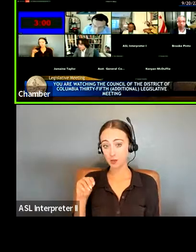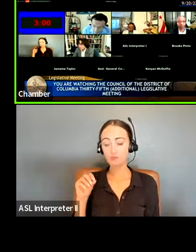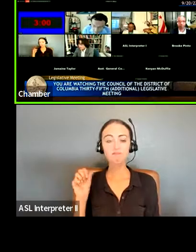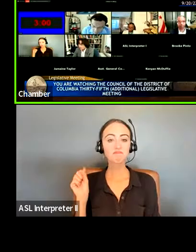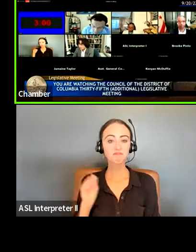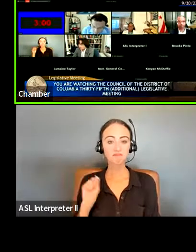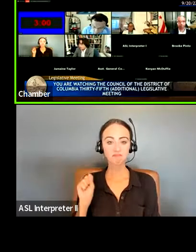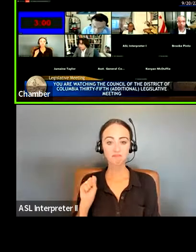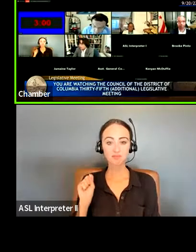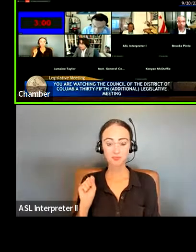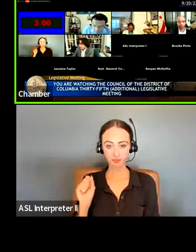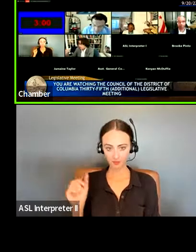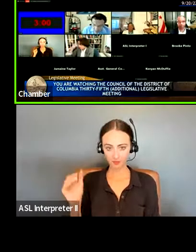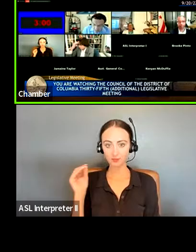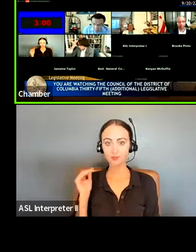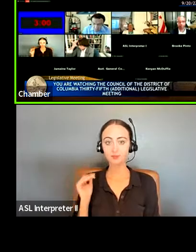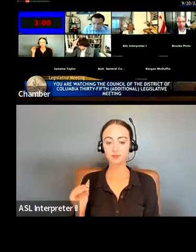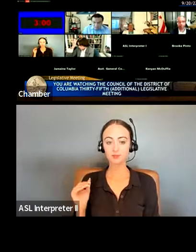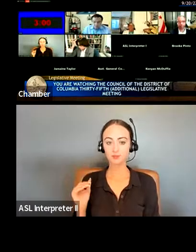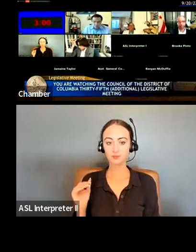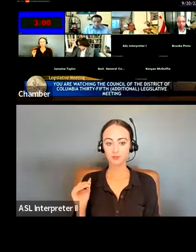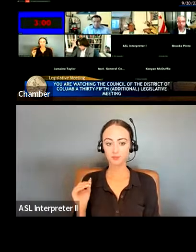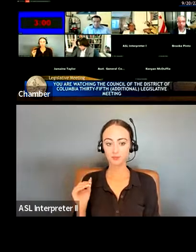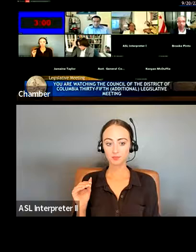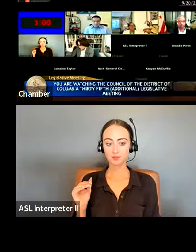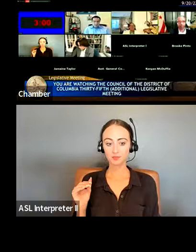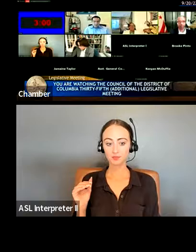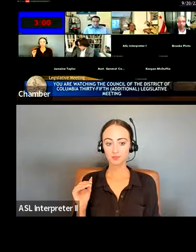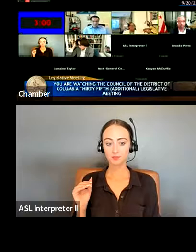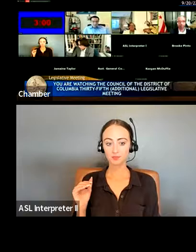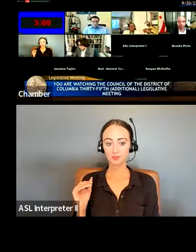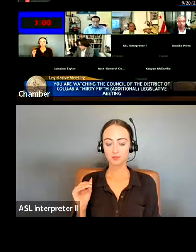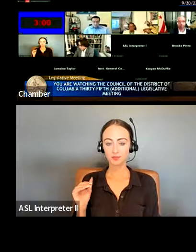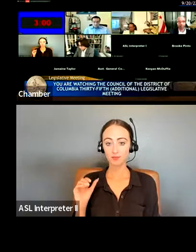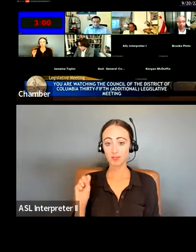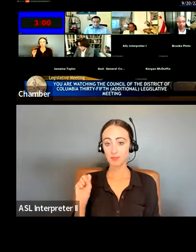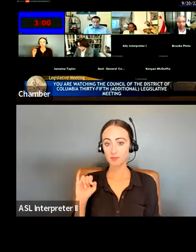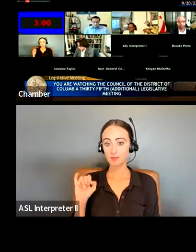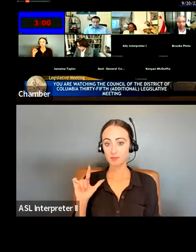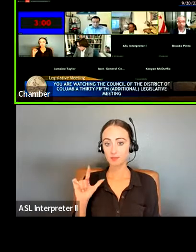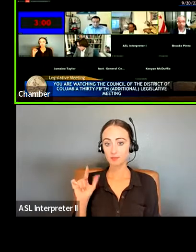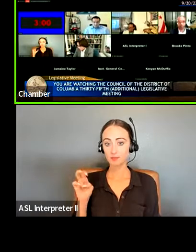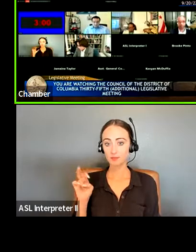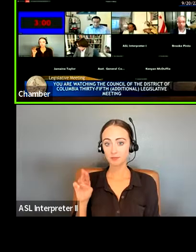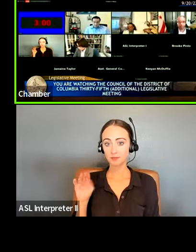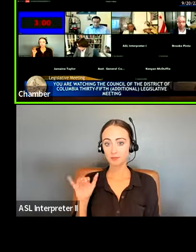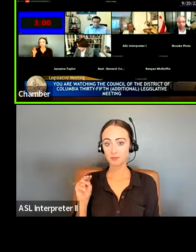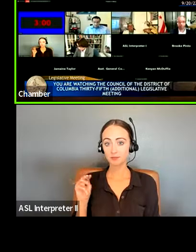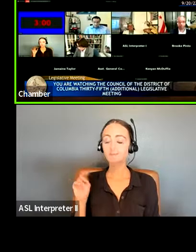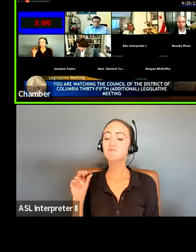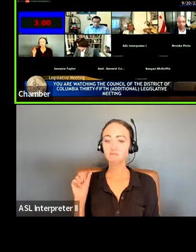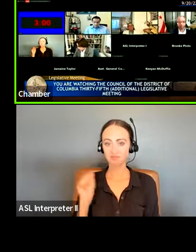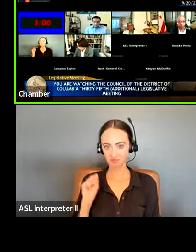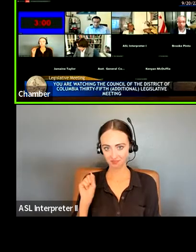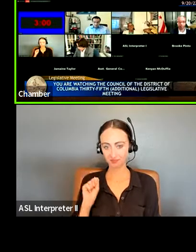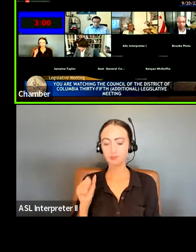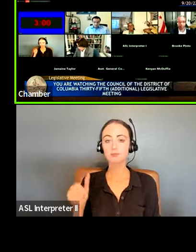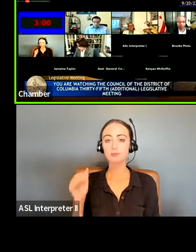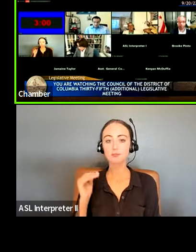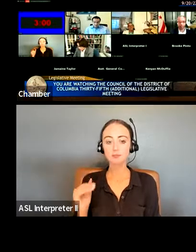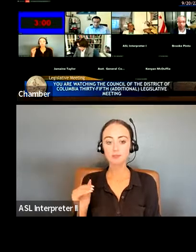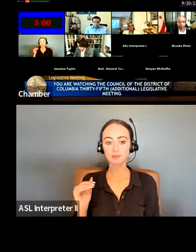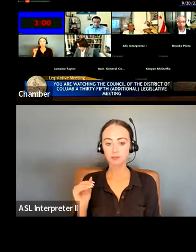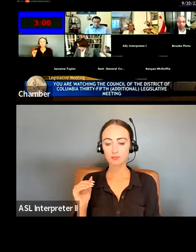Yes. Councilmember Pinto votes yes. Councilmember Silverman. Yes. Councilmember Silverman votes